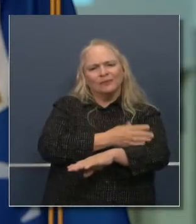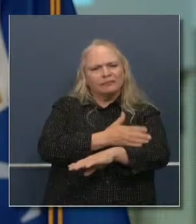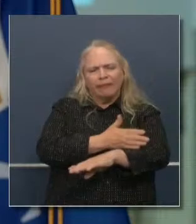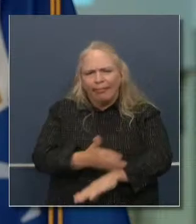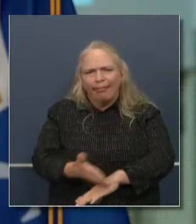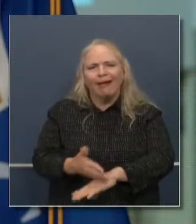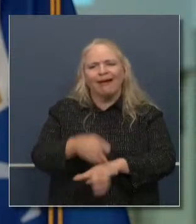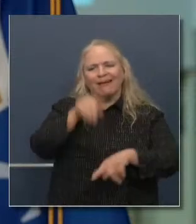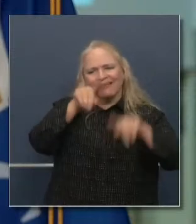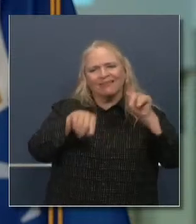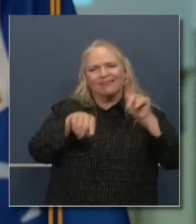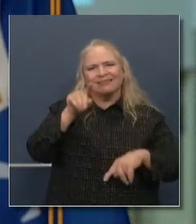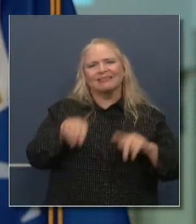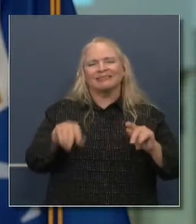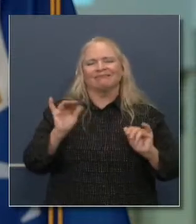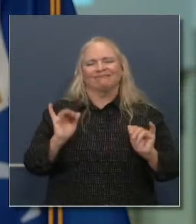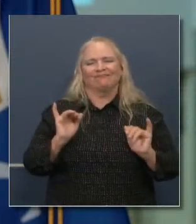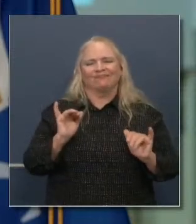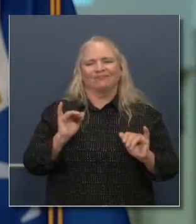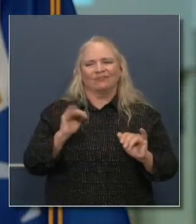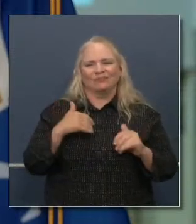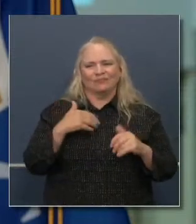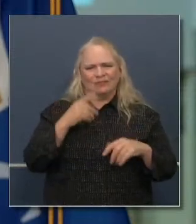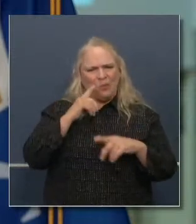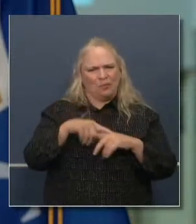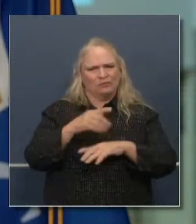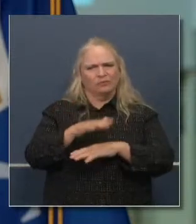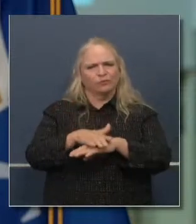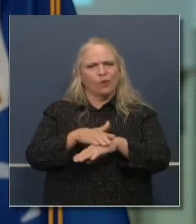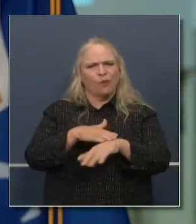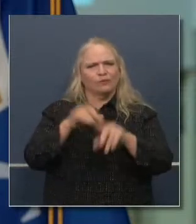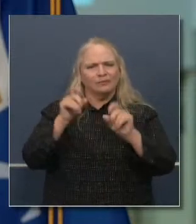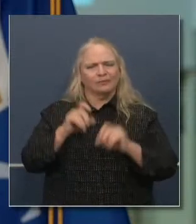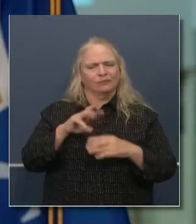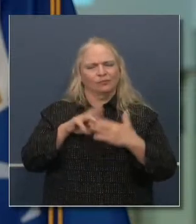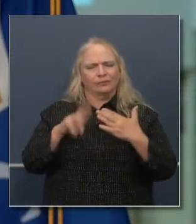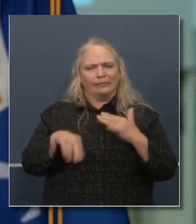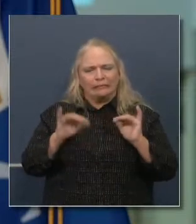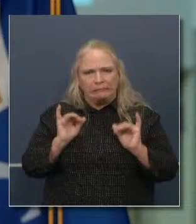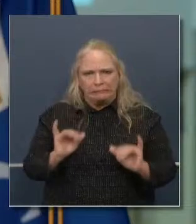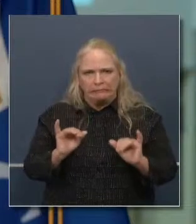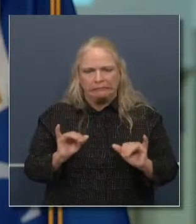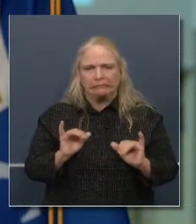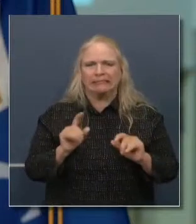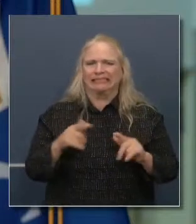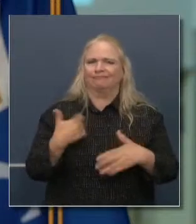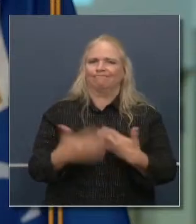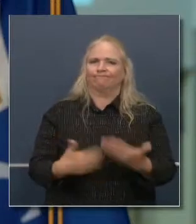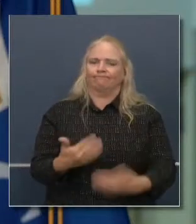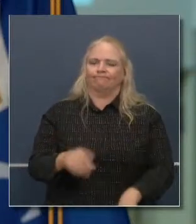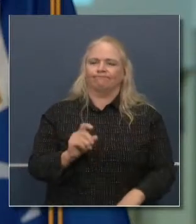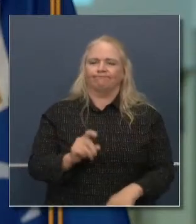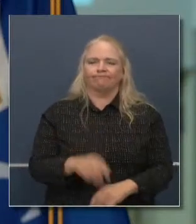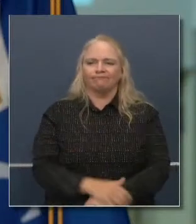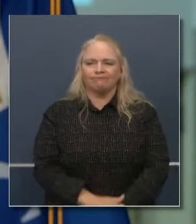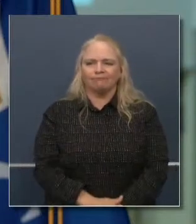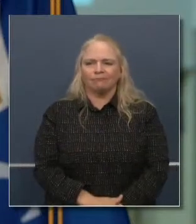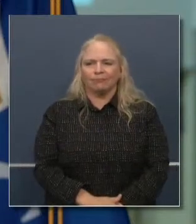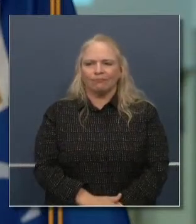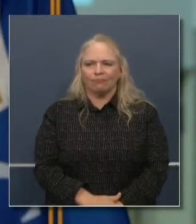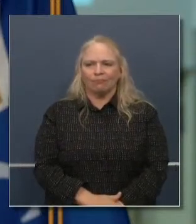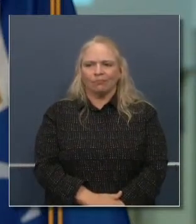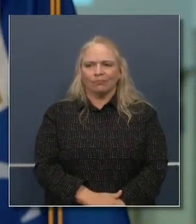again in terms of the testing results. So your example is a twofold example of someone who may have had difficult